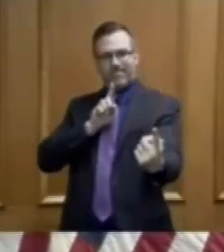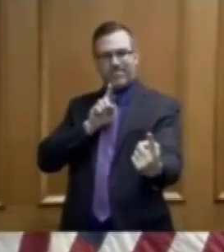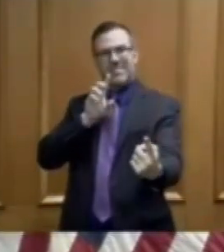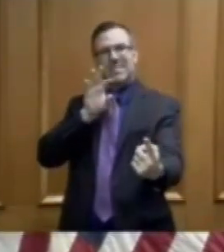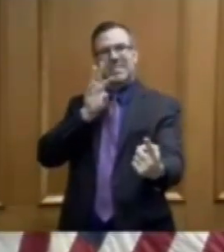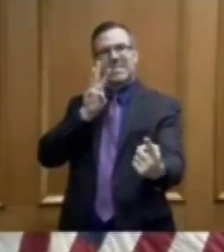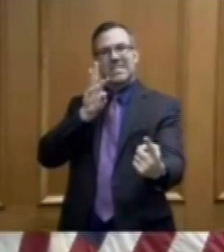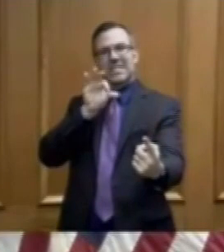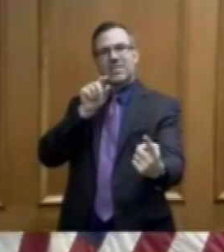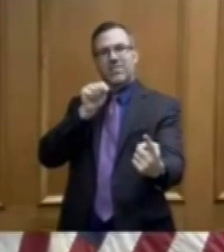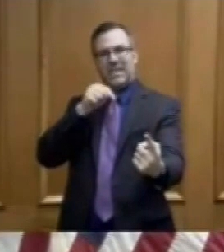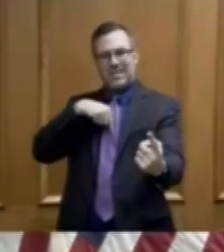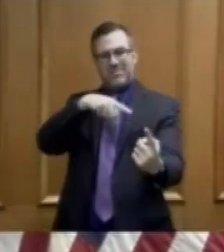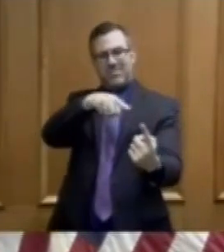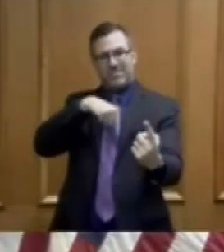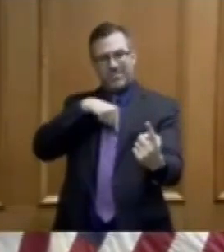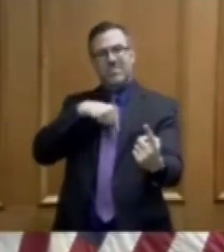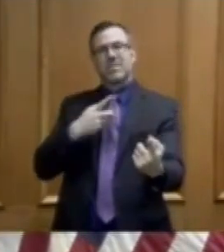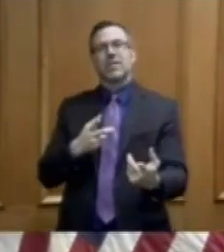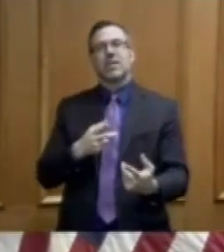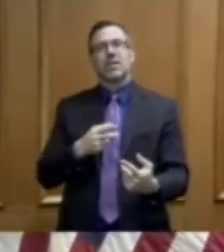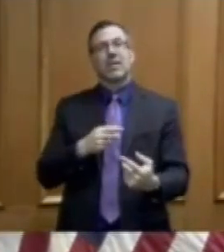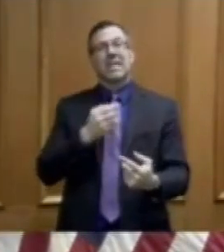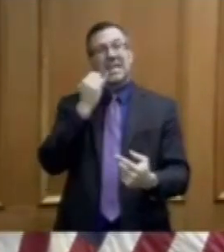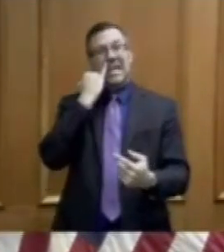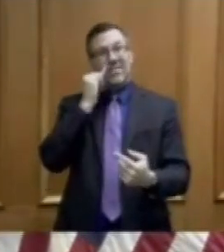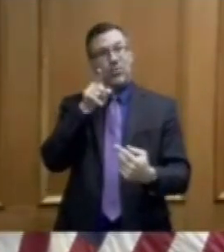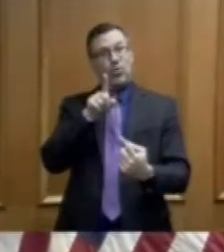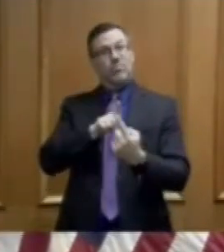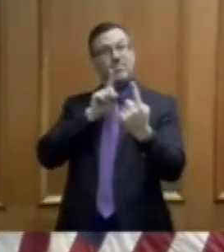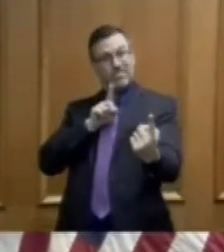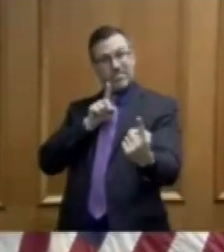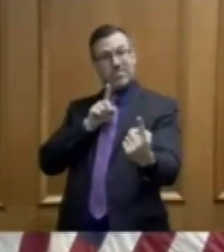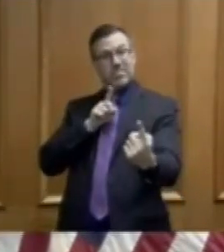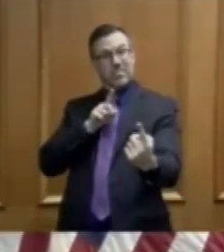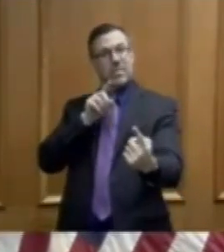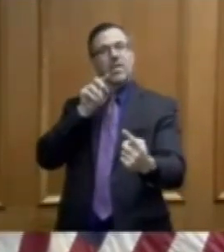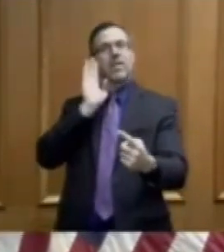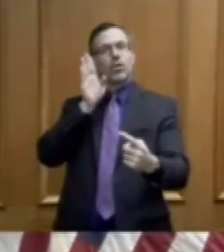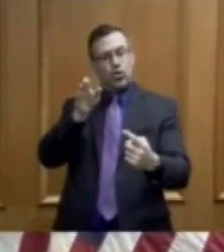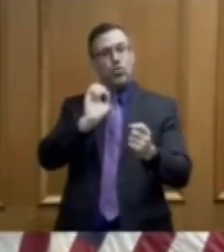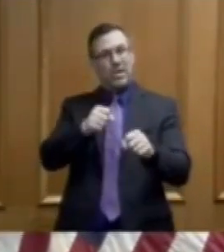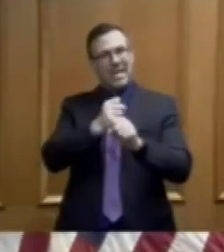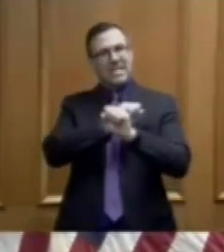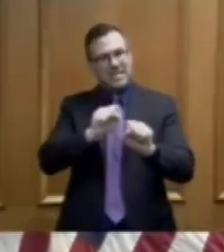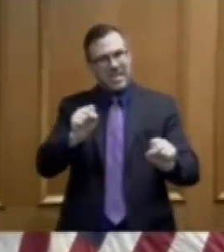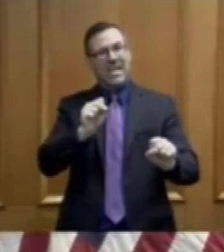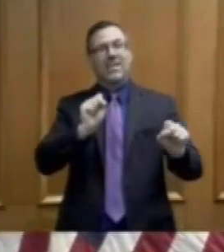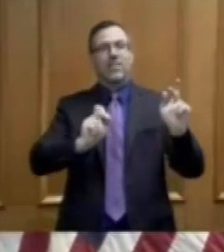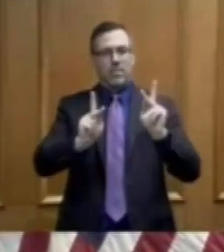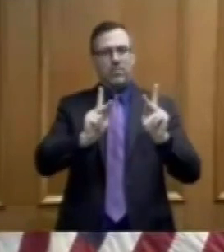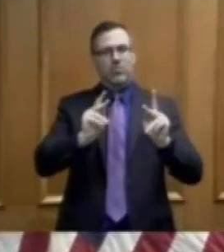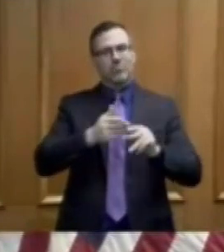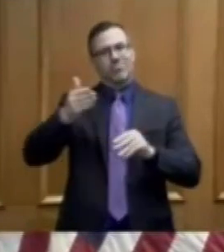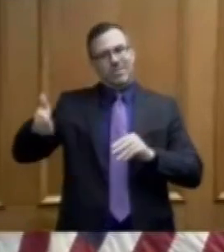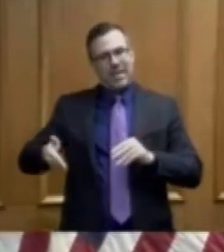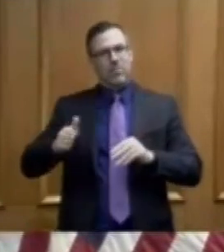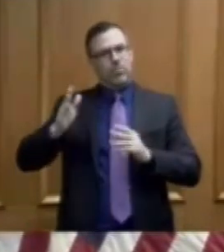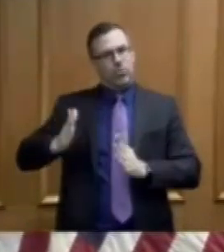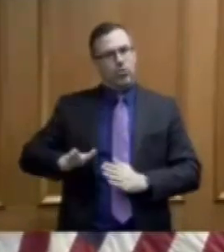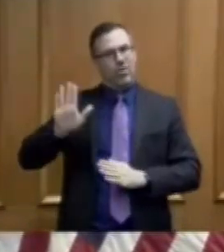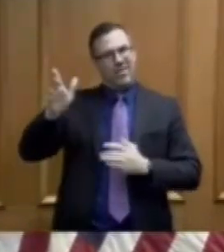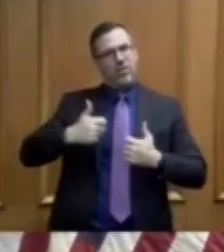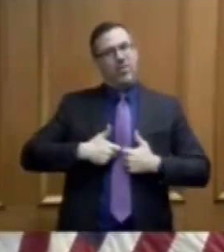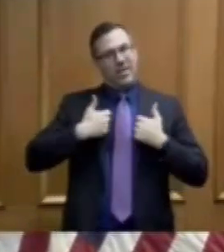this. Together, by staying apart, we can actually save the lives of Tennesseans. Now is